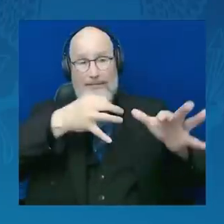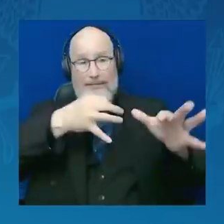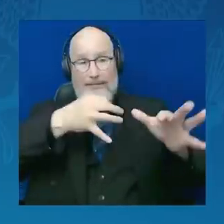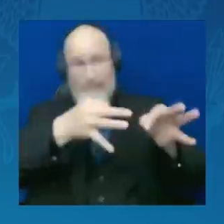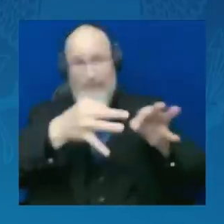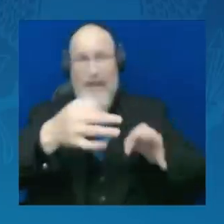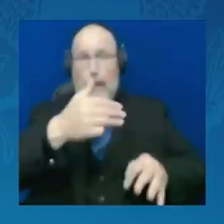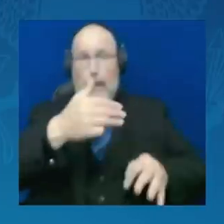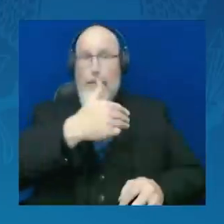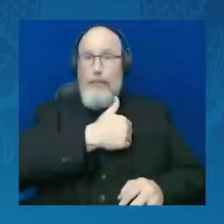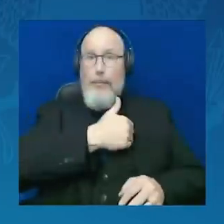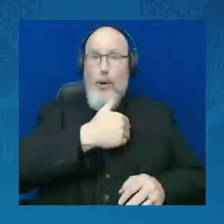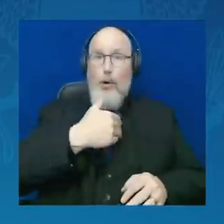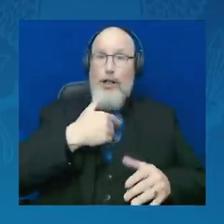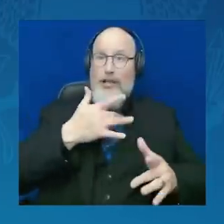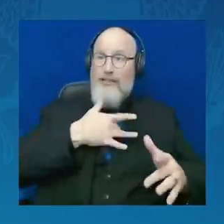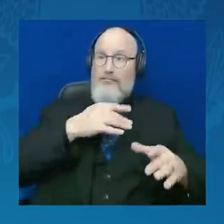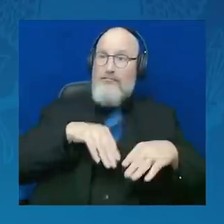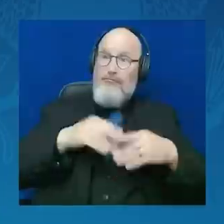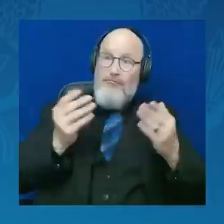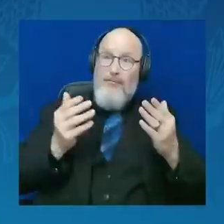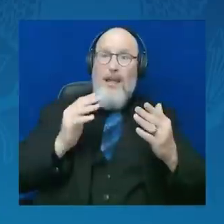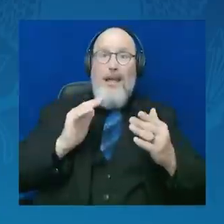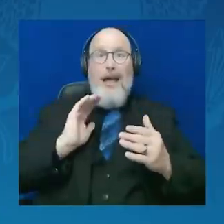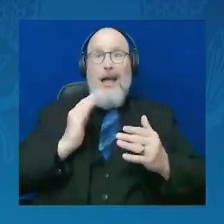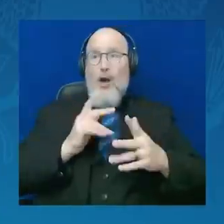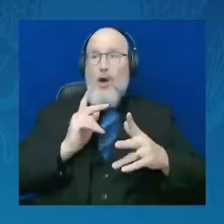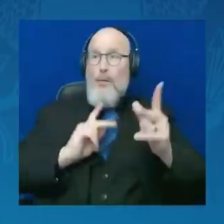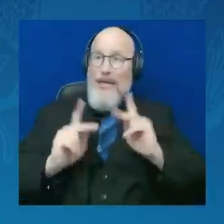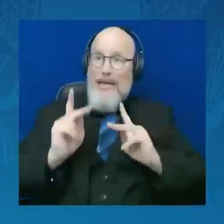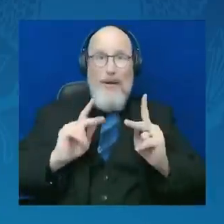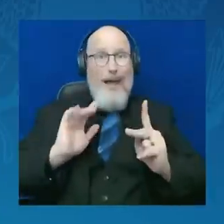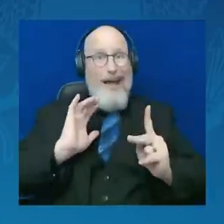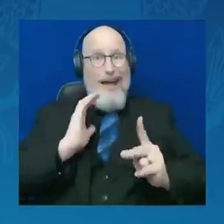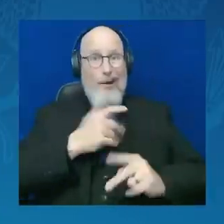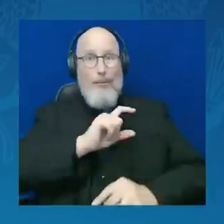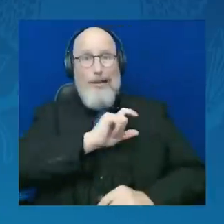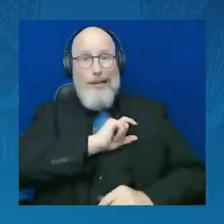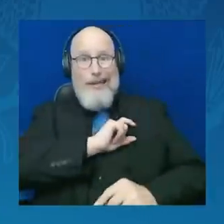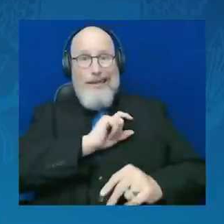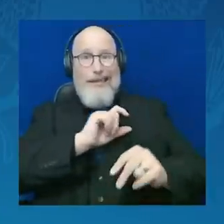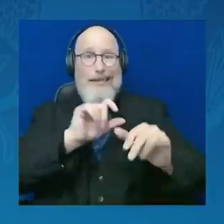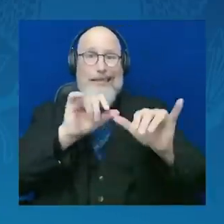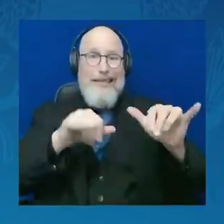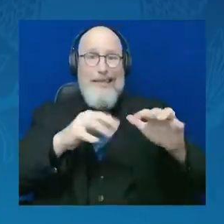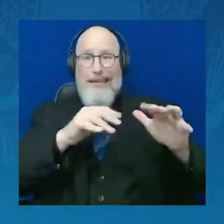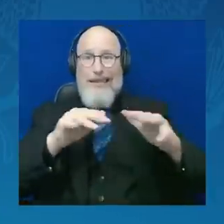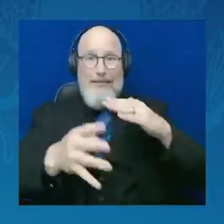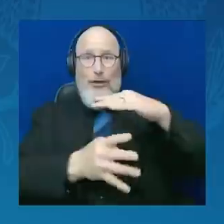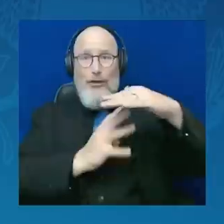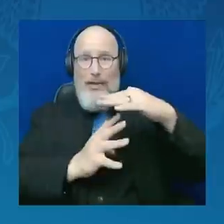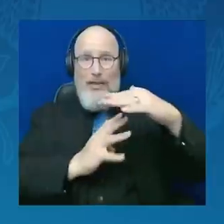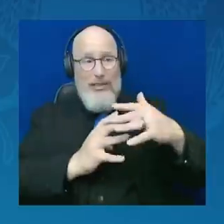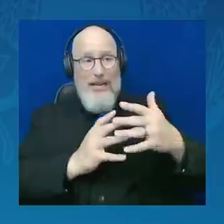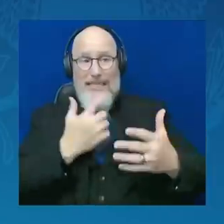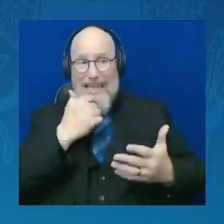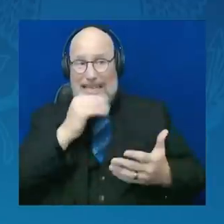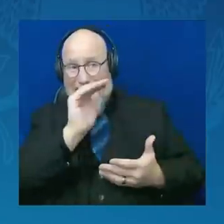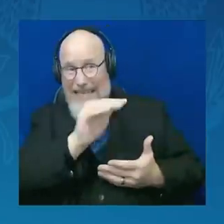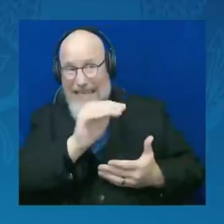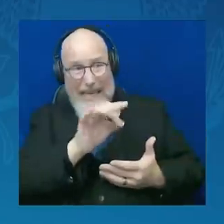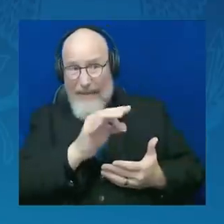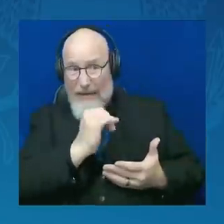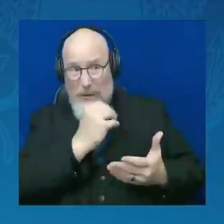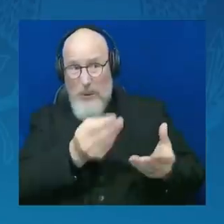society, of the Polish authorities, how we have been handling with this problem. But I told him that unless we receive international assistance, then